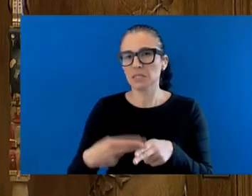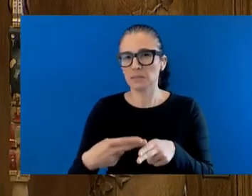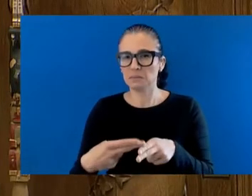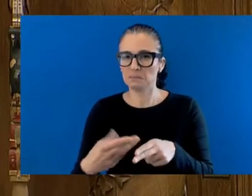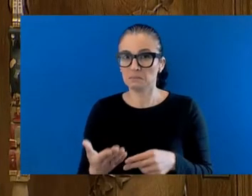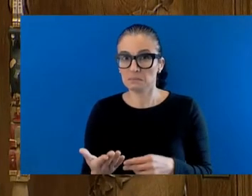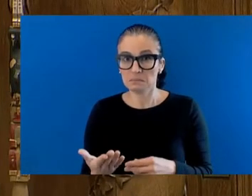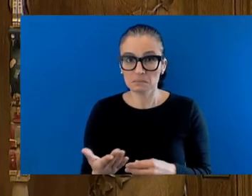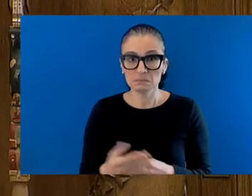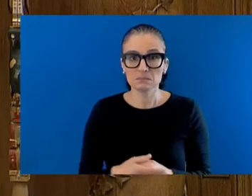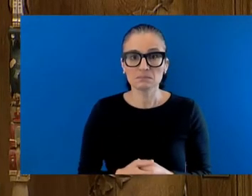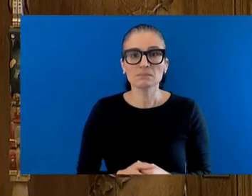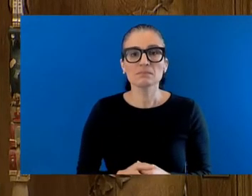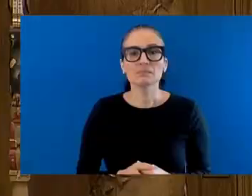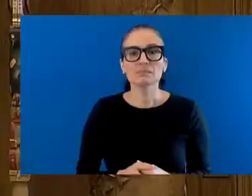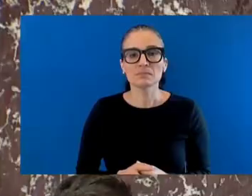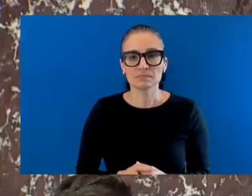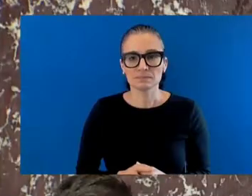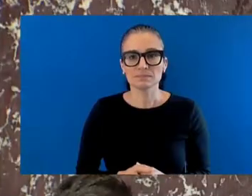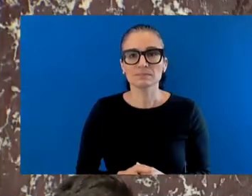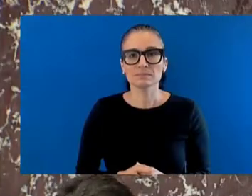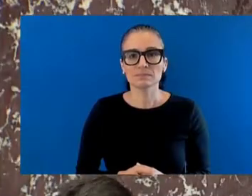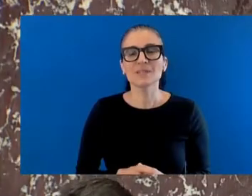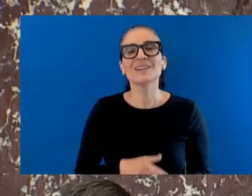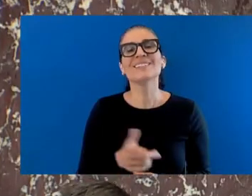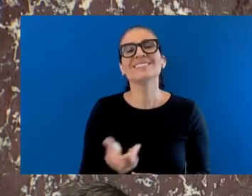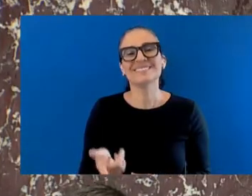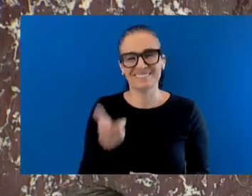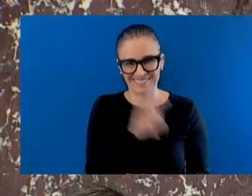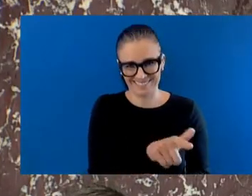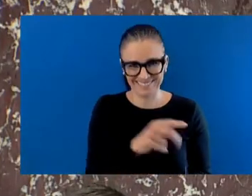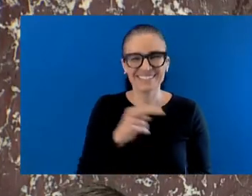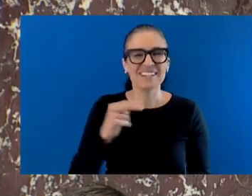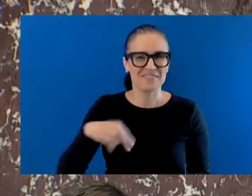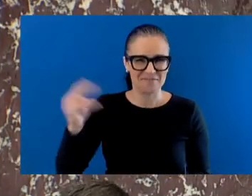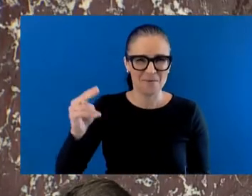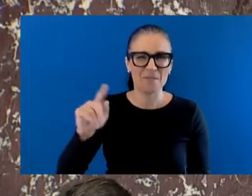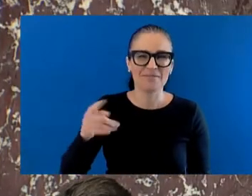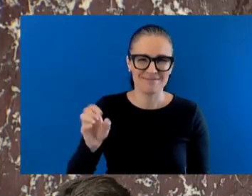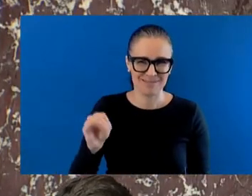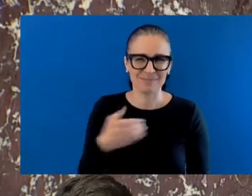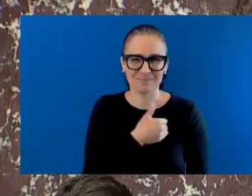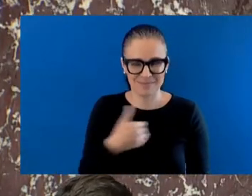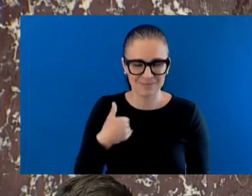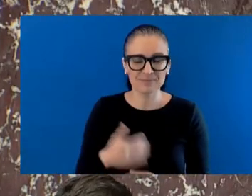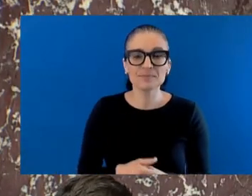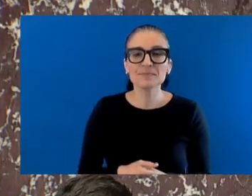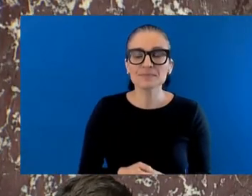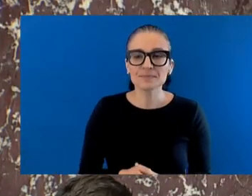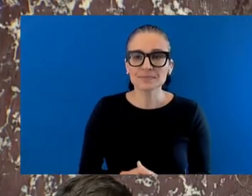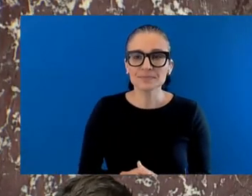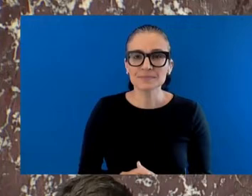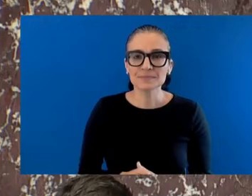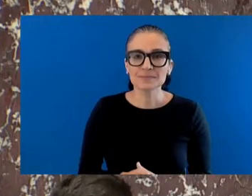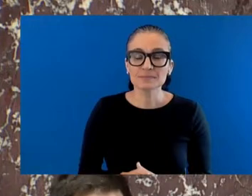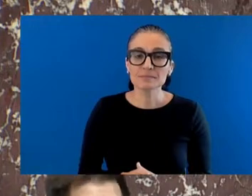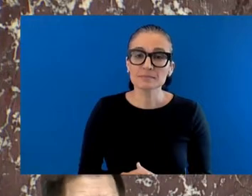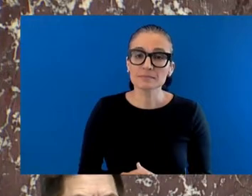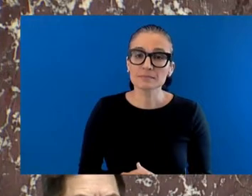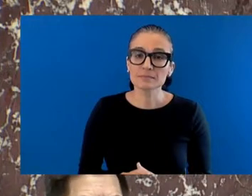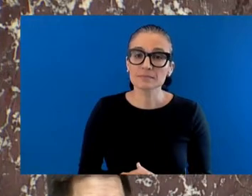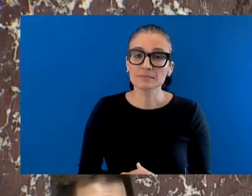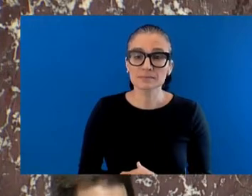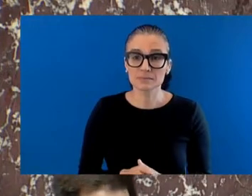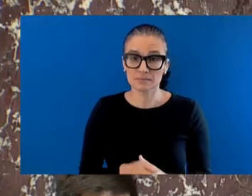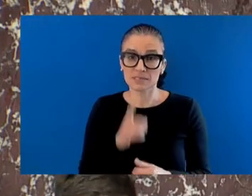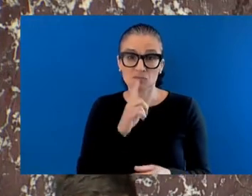speak. Thank you, Mr. Speaker. It's a very straightforward motion, and really we tried doing this at public